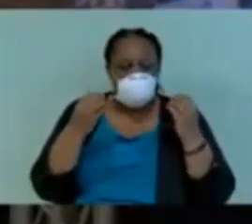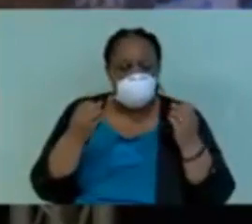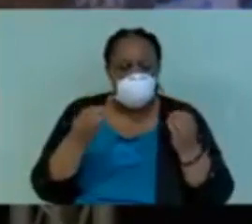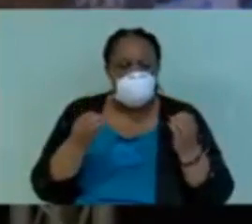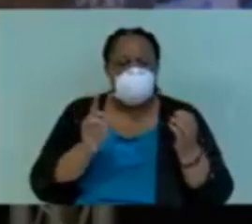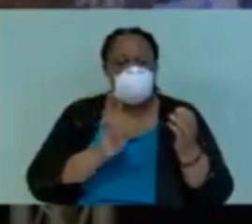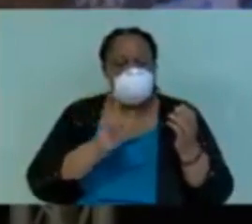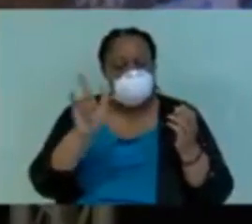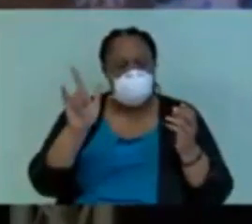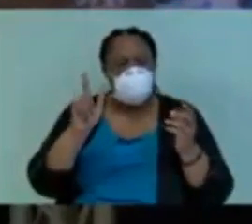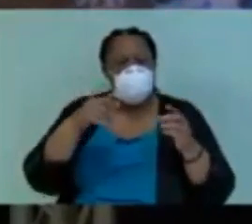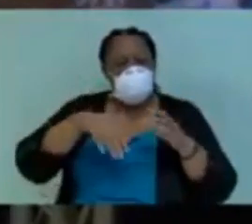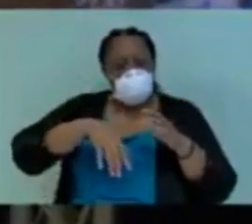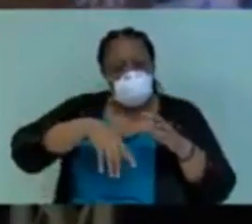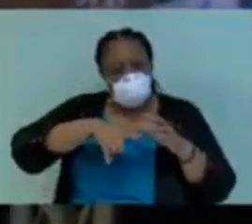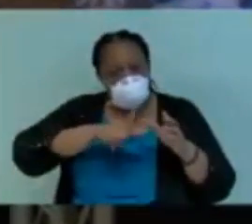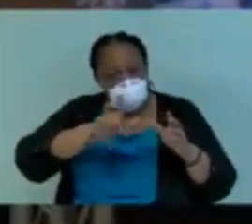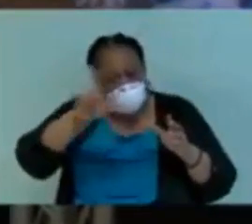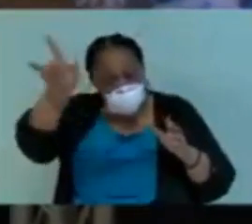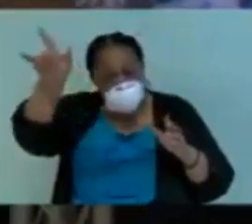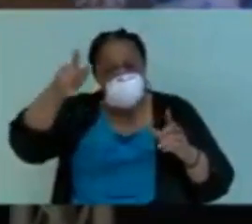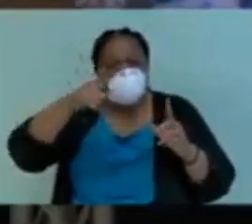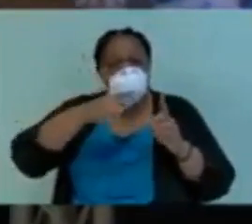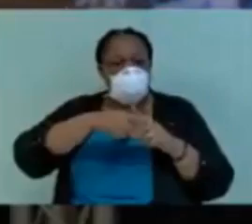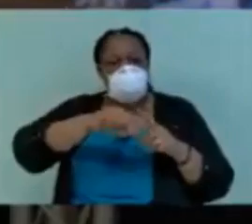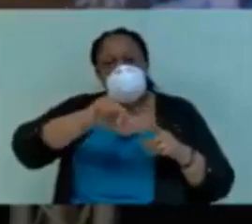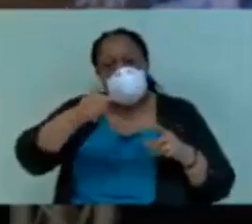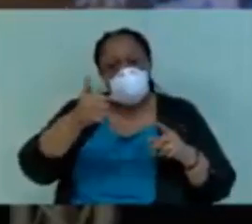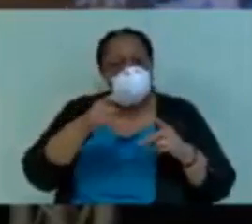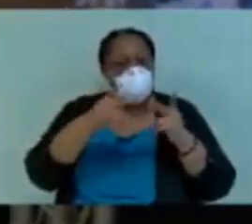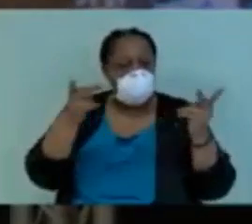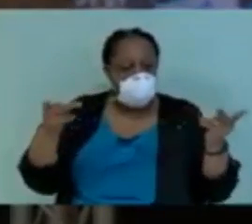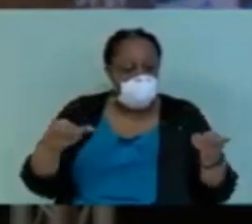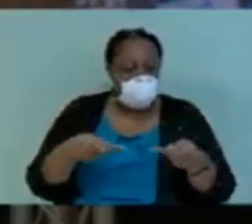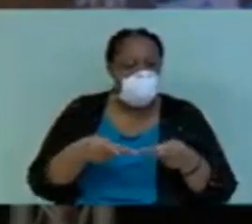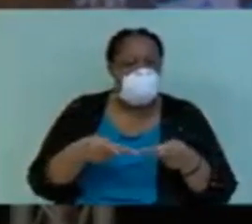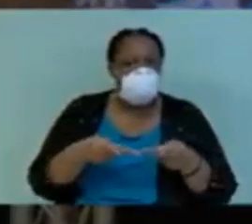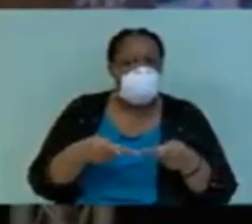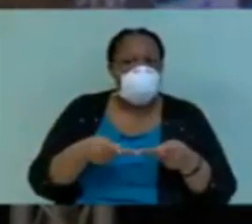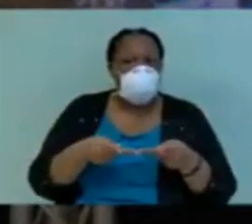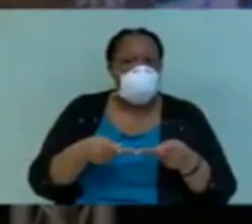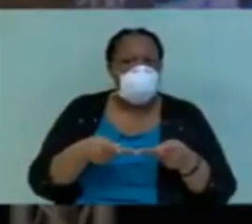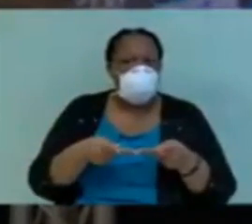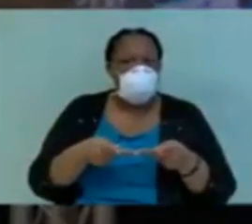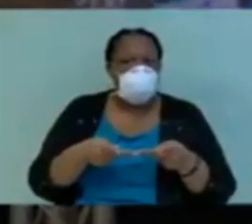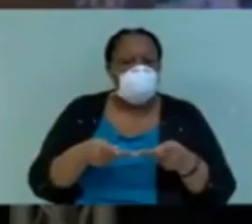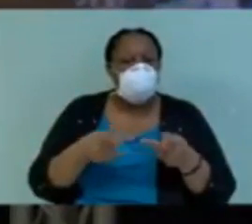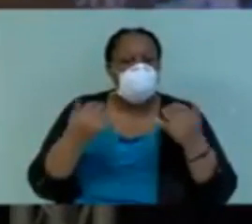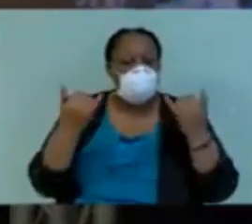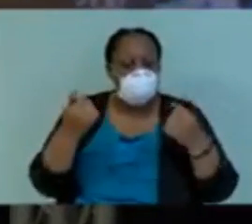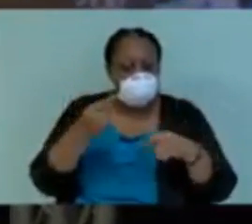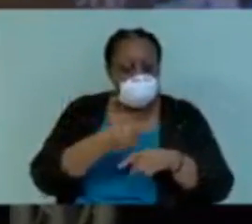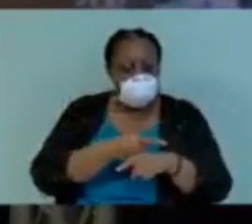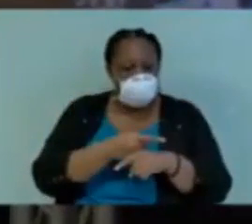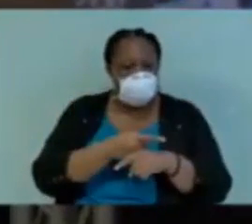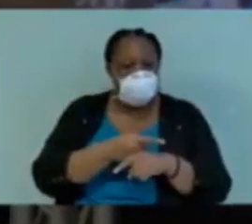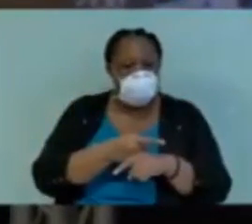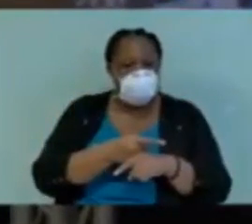was a parcel closed down, we had activity still at the airport.